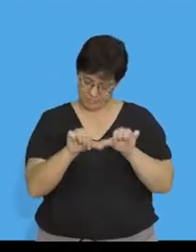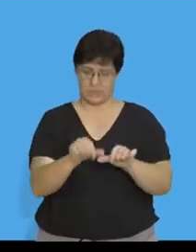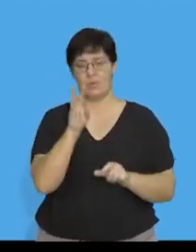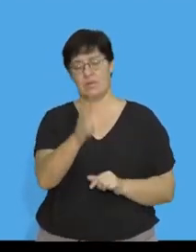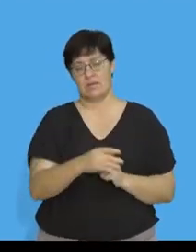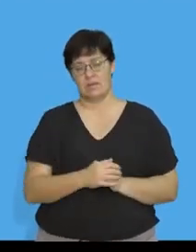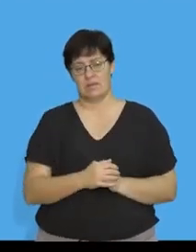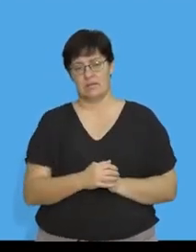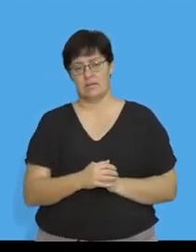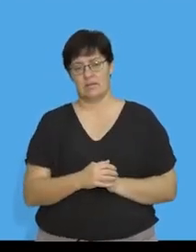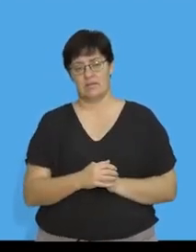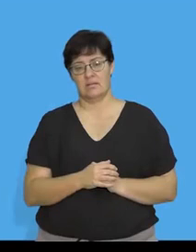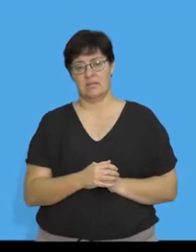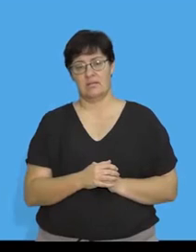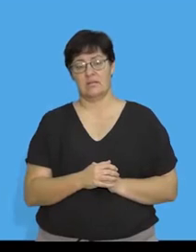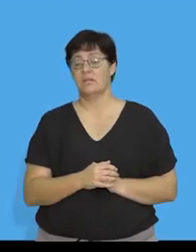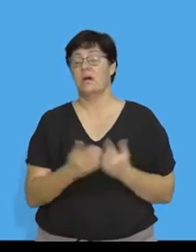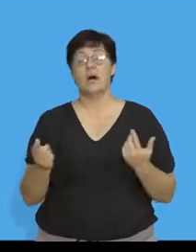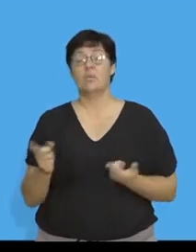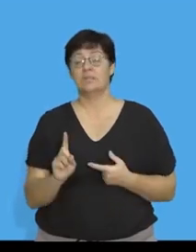It looks more like a curve.